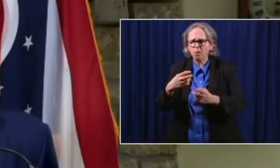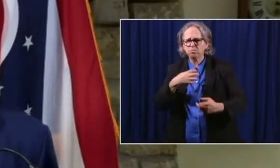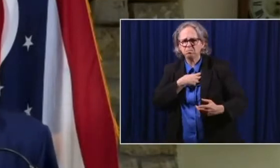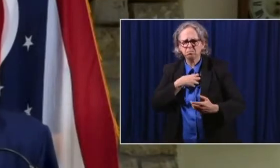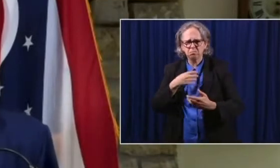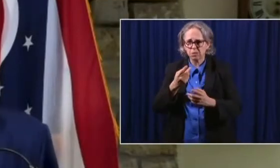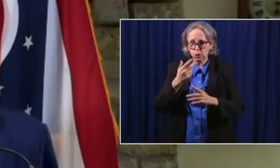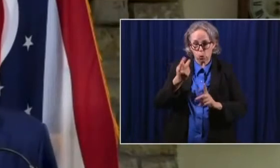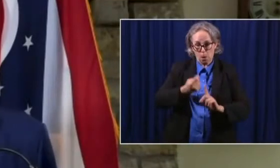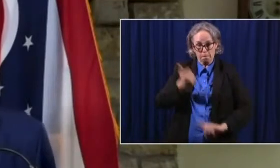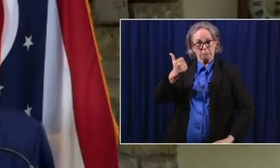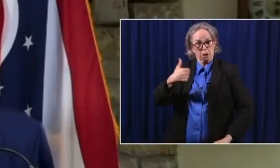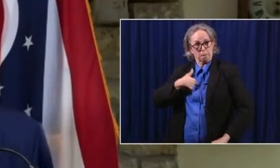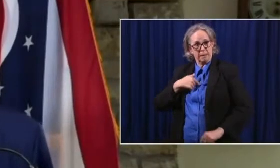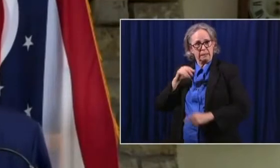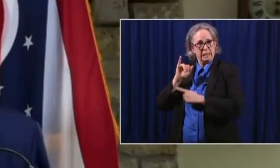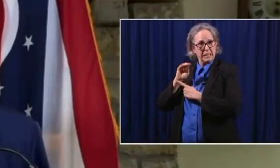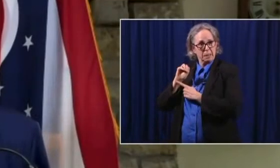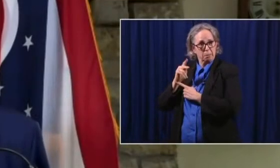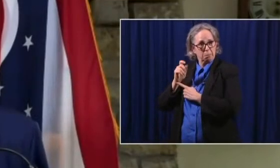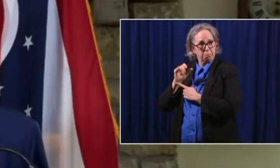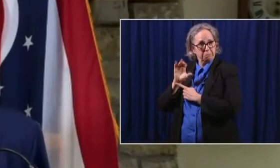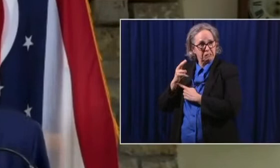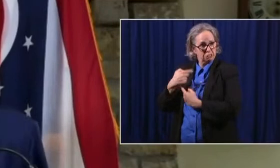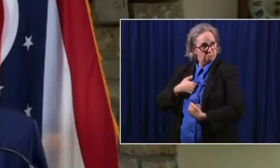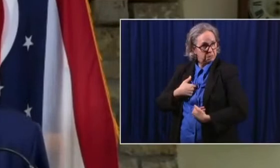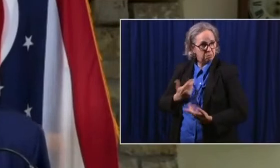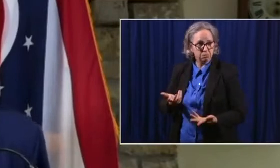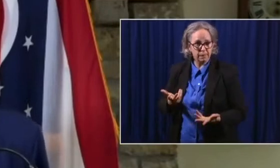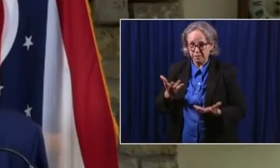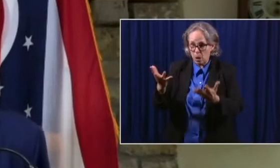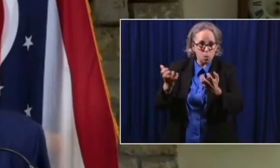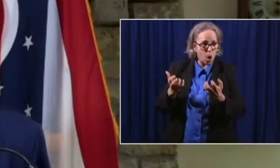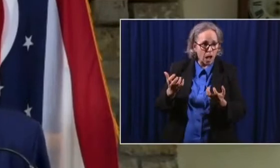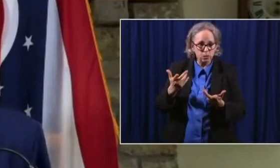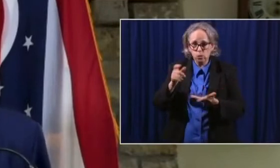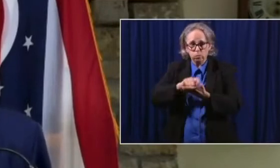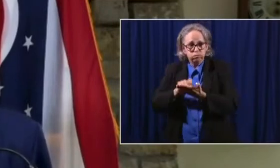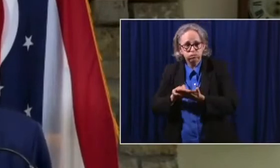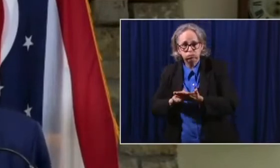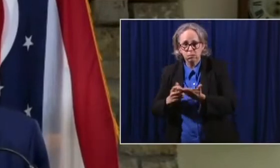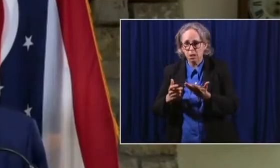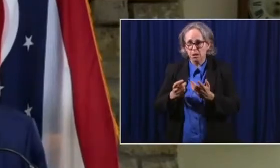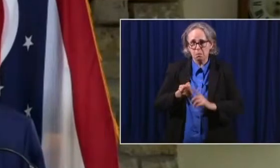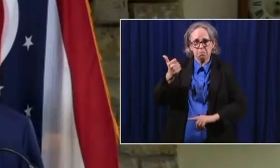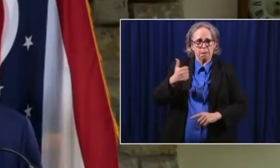As I said 2 days ago, they should have at it. I mean, they do what they do.